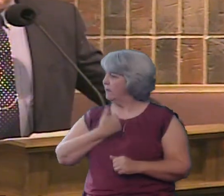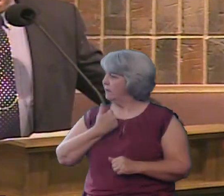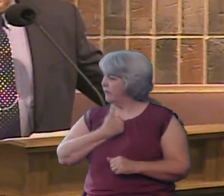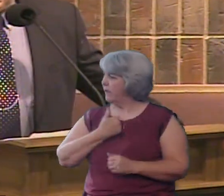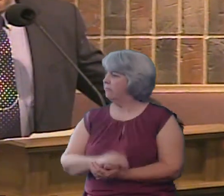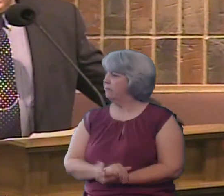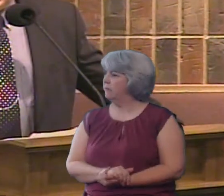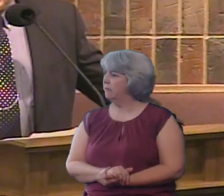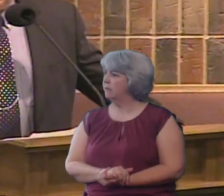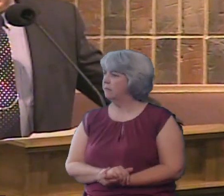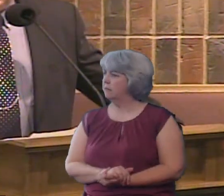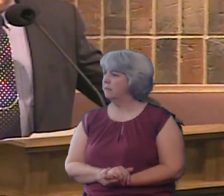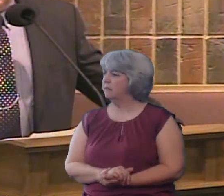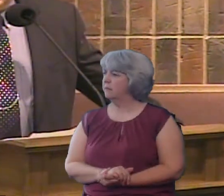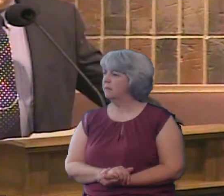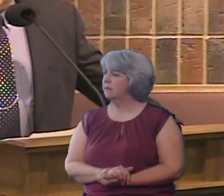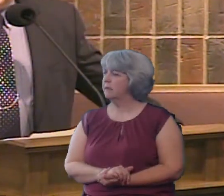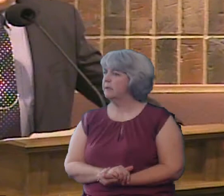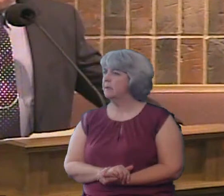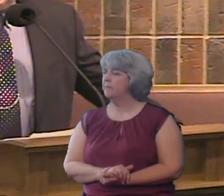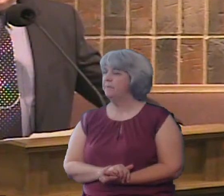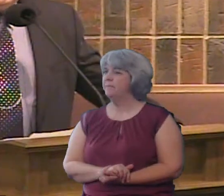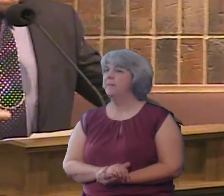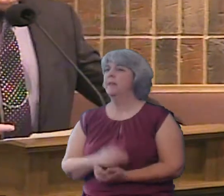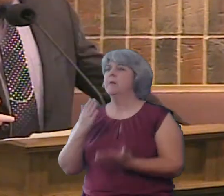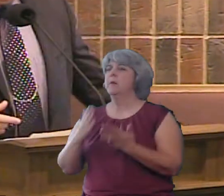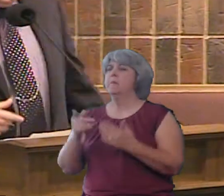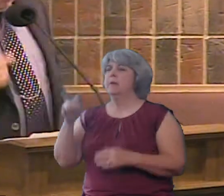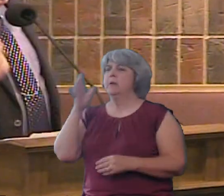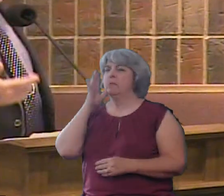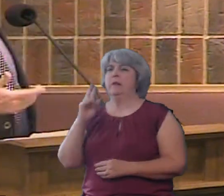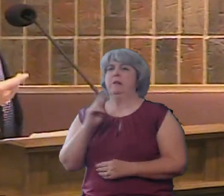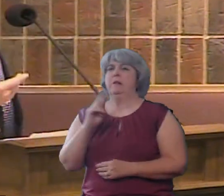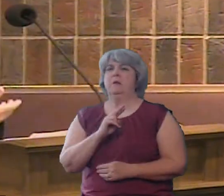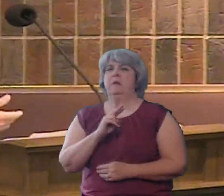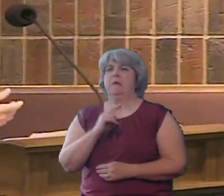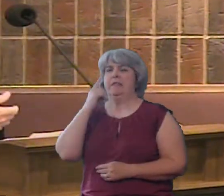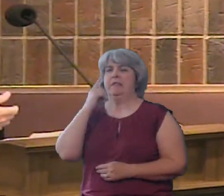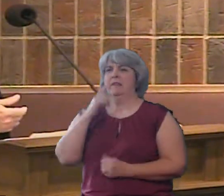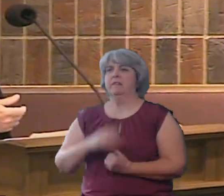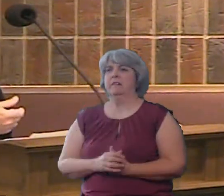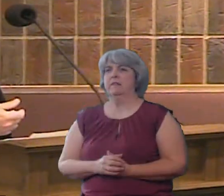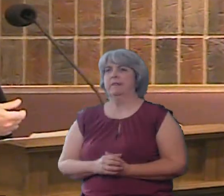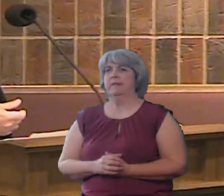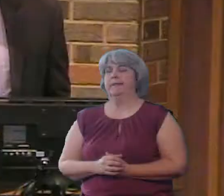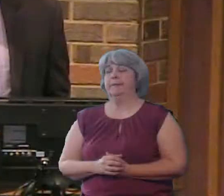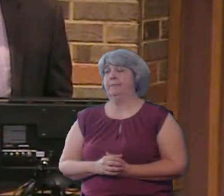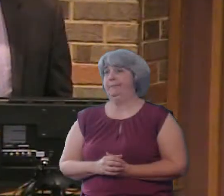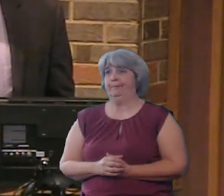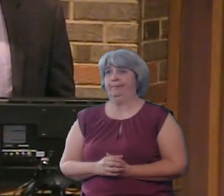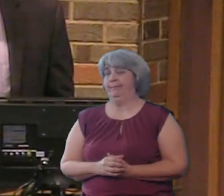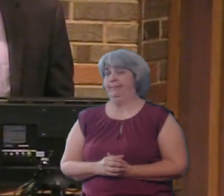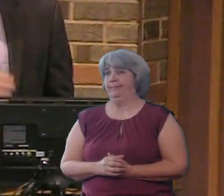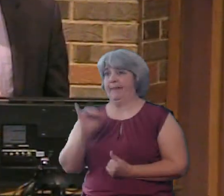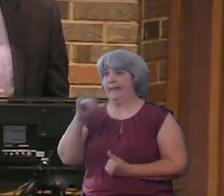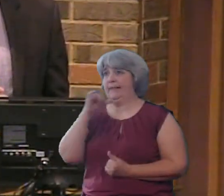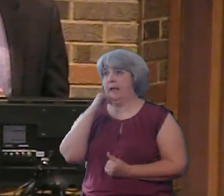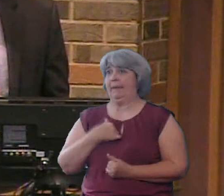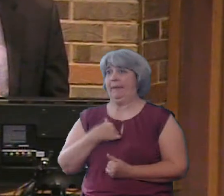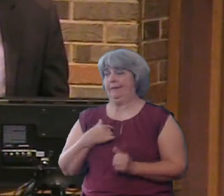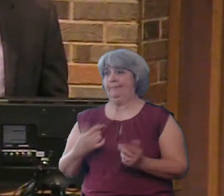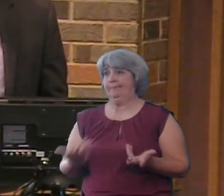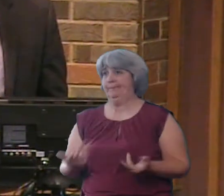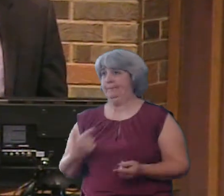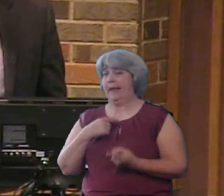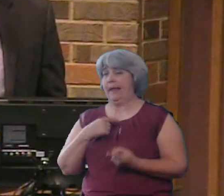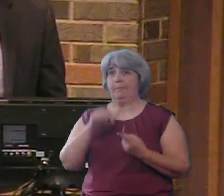At first blush, it might seem like the lesson that I've prepared doesn't apply to you. You're going to say, I'm not a father,